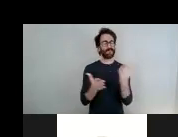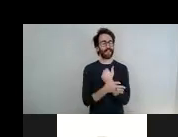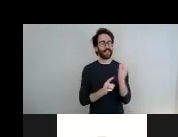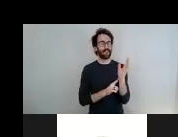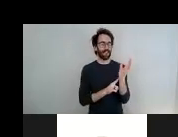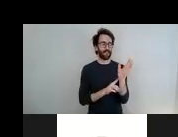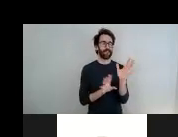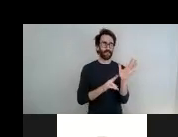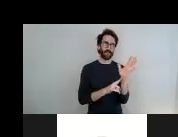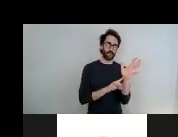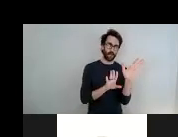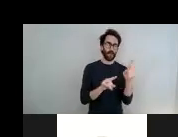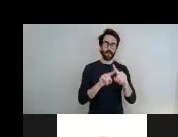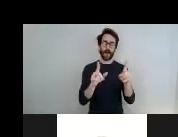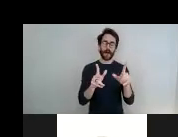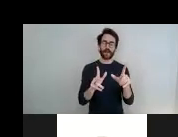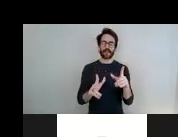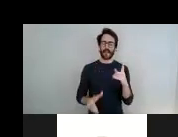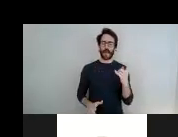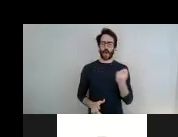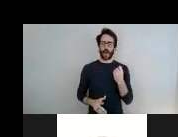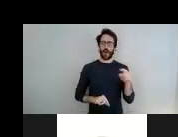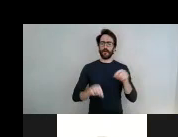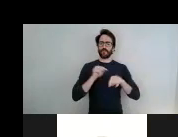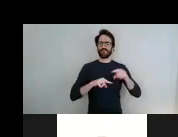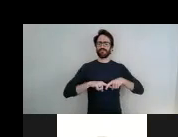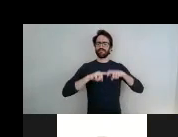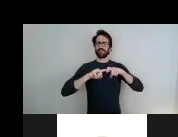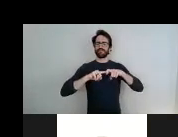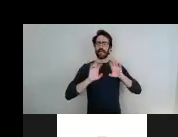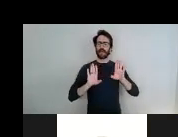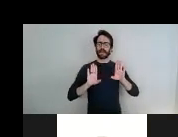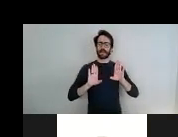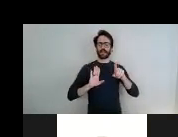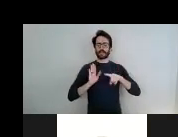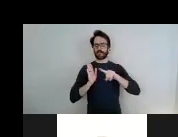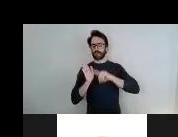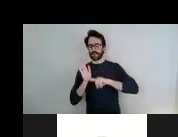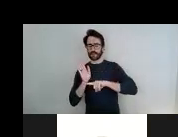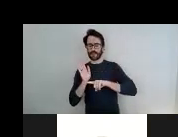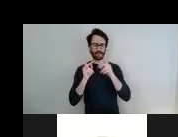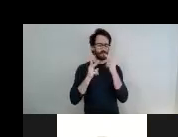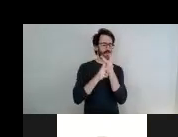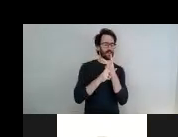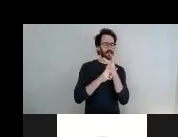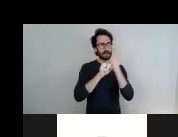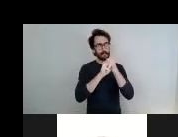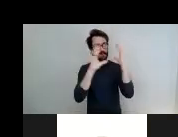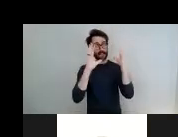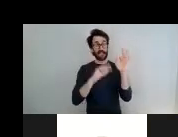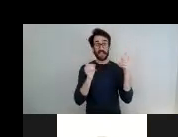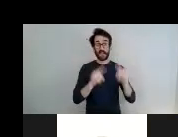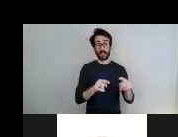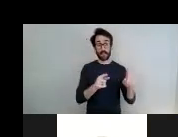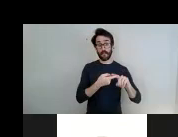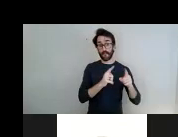it just, a figure of speech where you should always do that research. And if you're getting a weird message from a friend